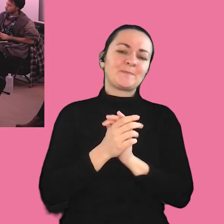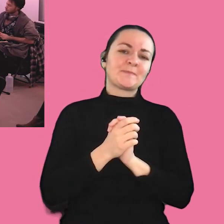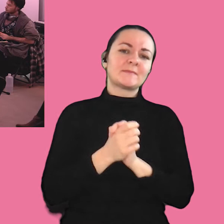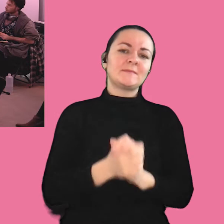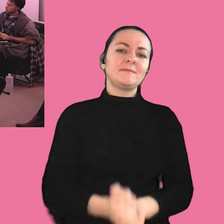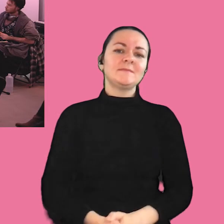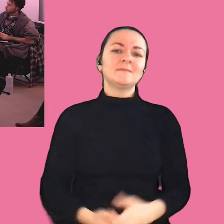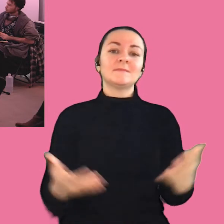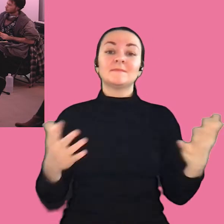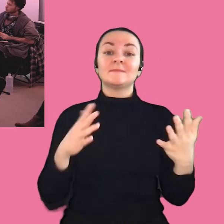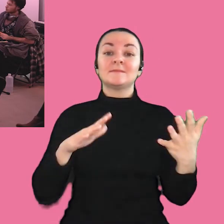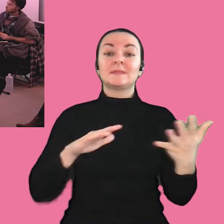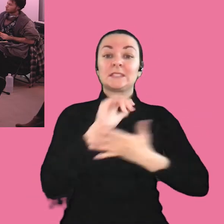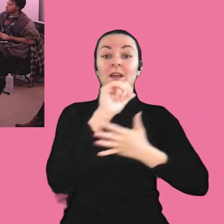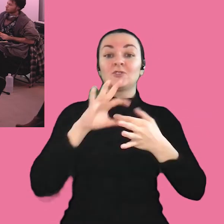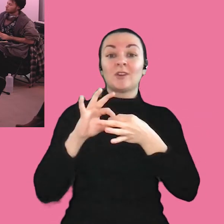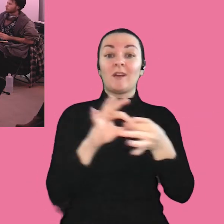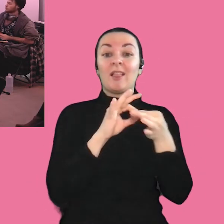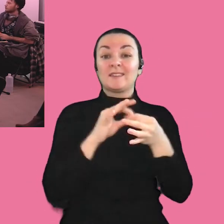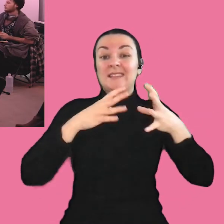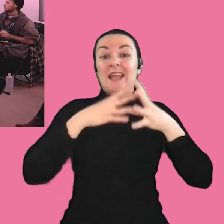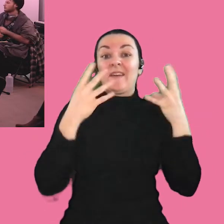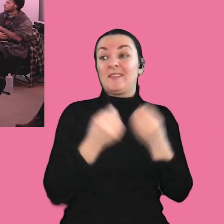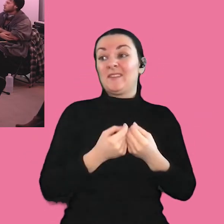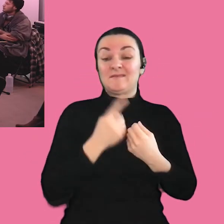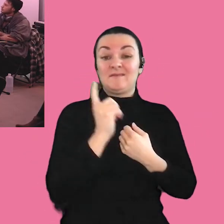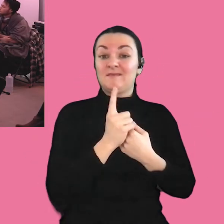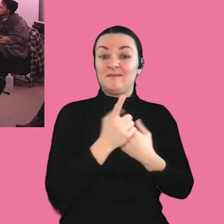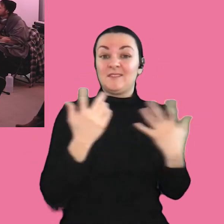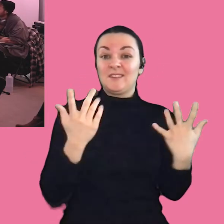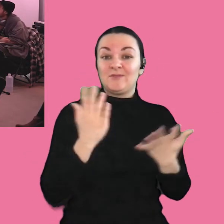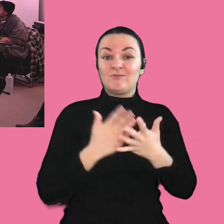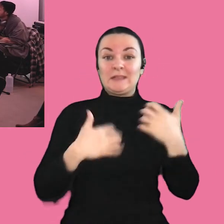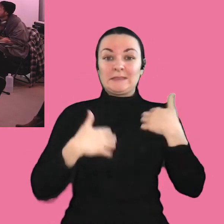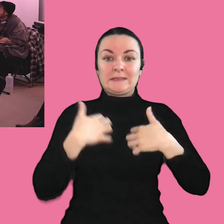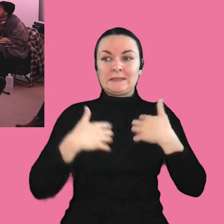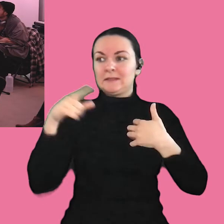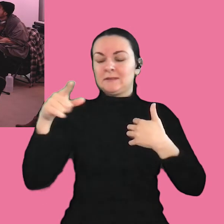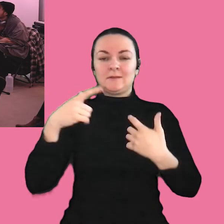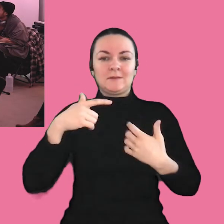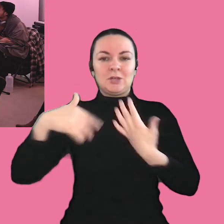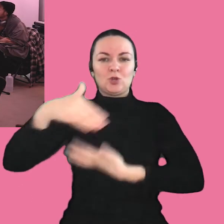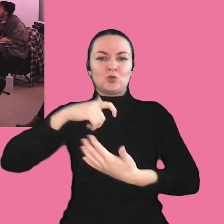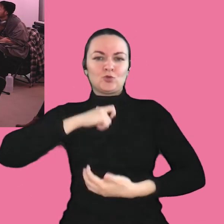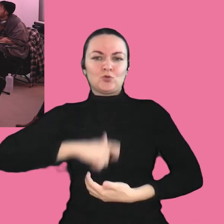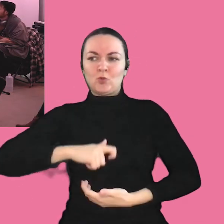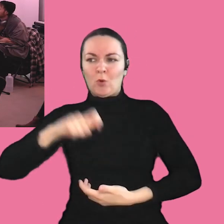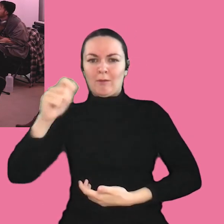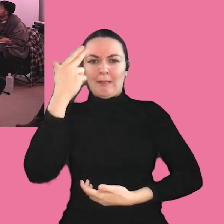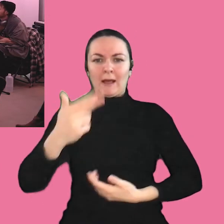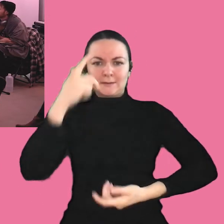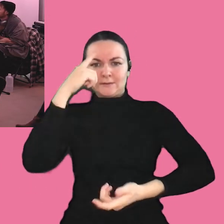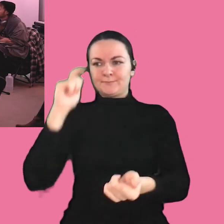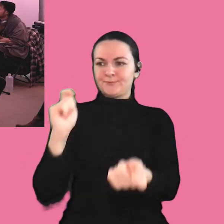really interested in storytelling. I'm really interested in narratives. But the main thing that I want to talk about with all of